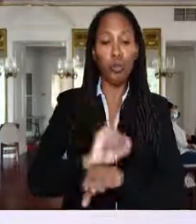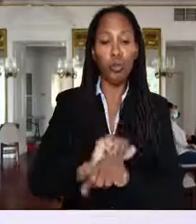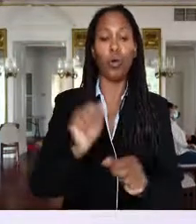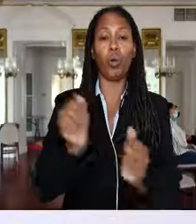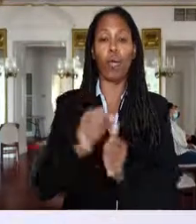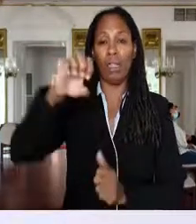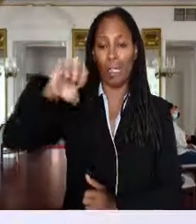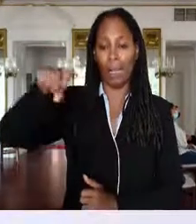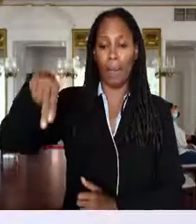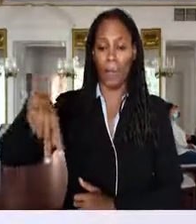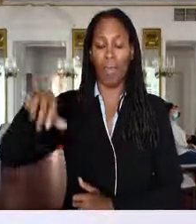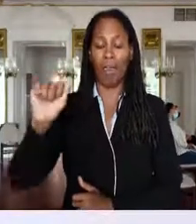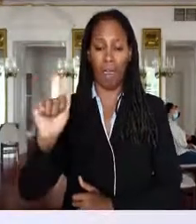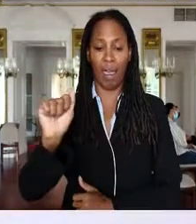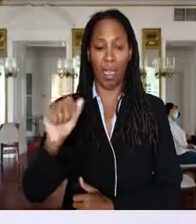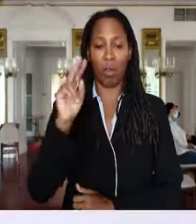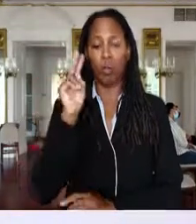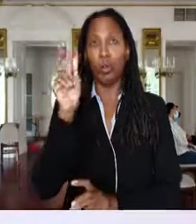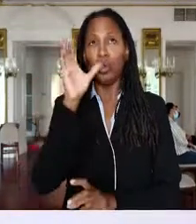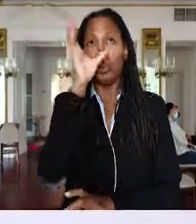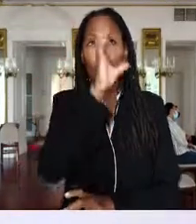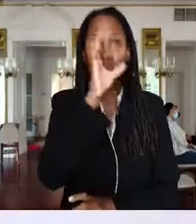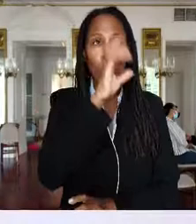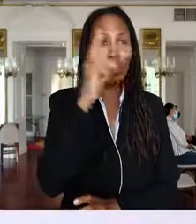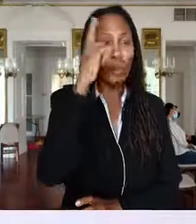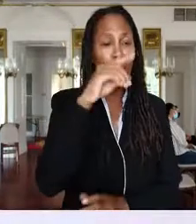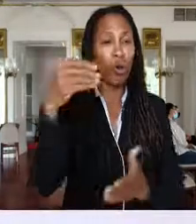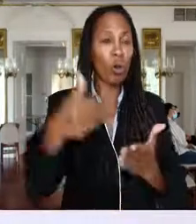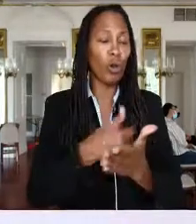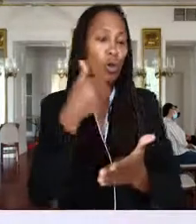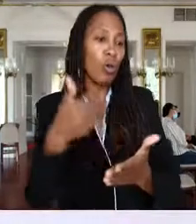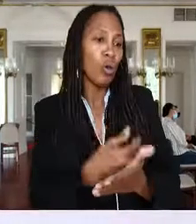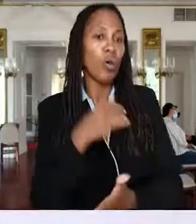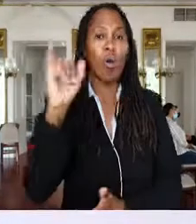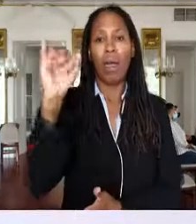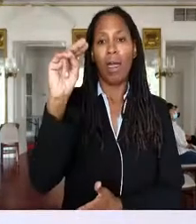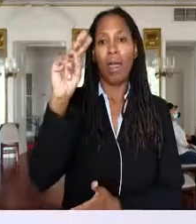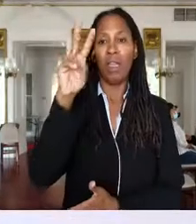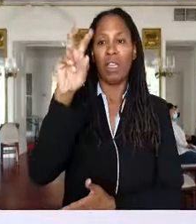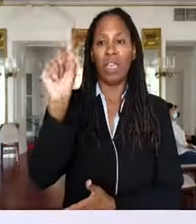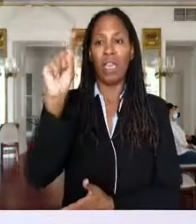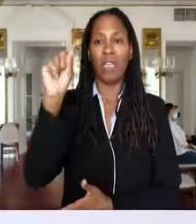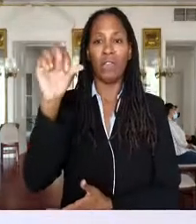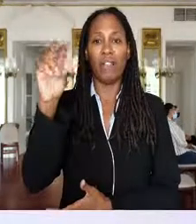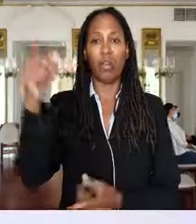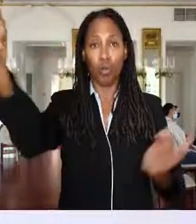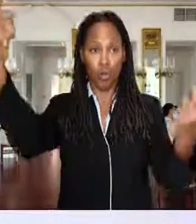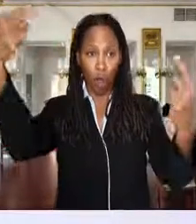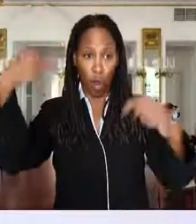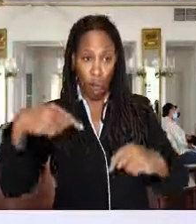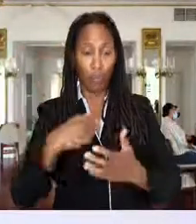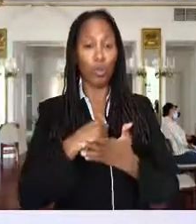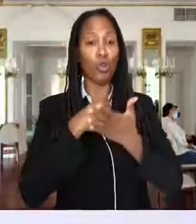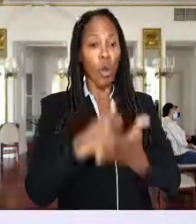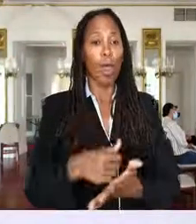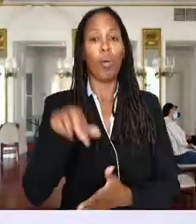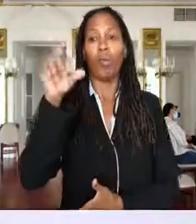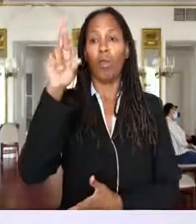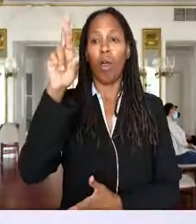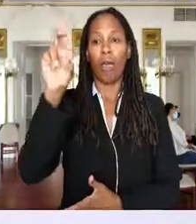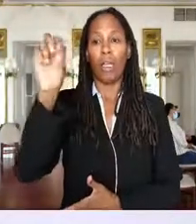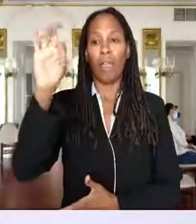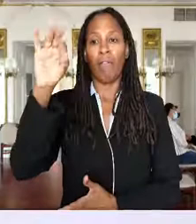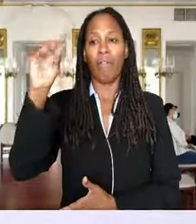And then we're looking at new investors and bringing some money to the refinery to make sure that it can keep going. Further than that, we have